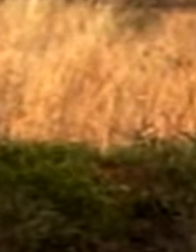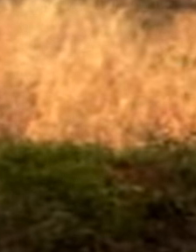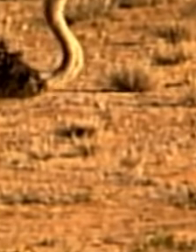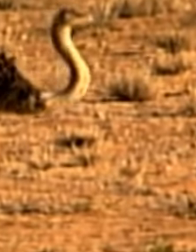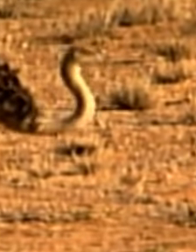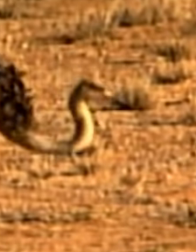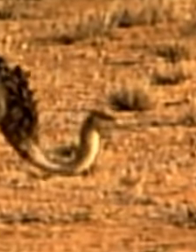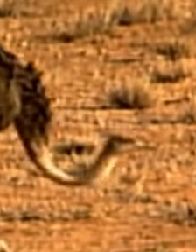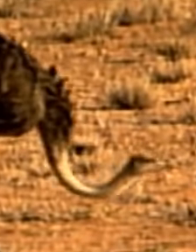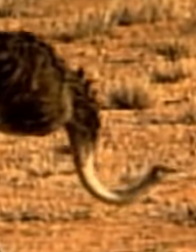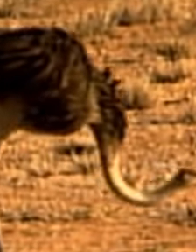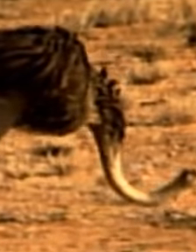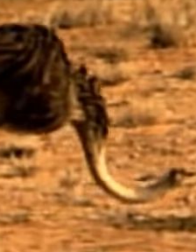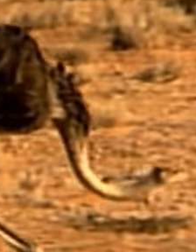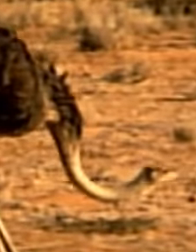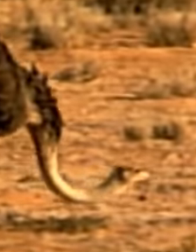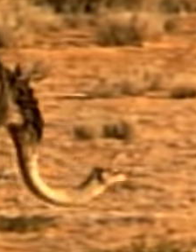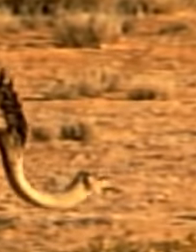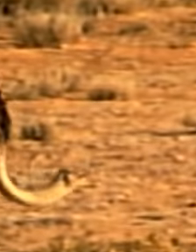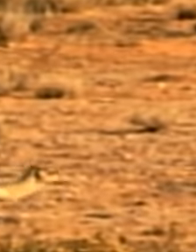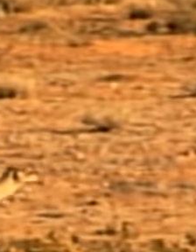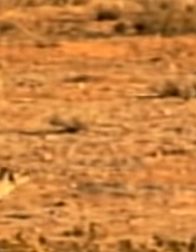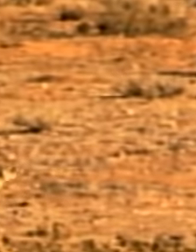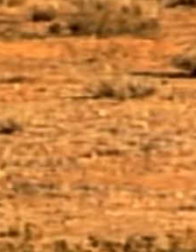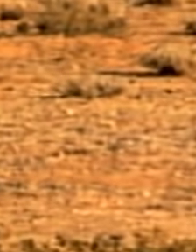quarter in South Africa.